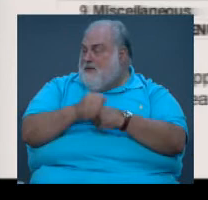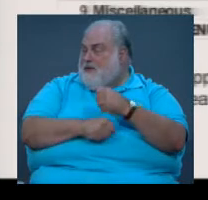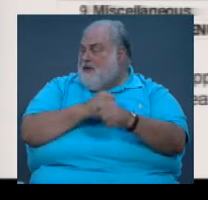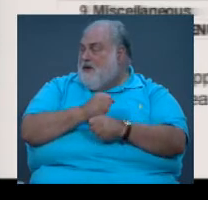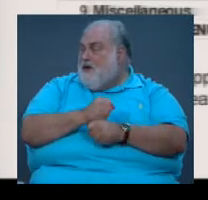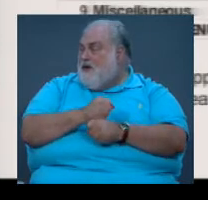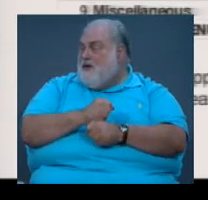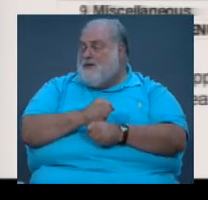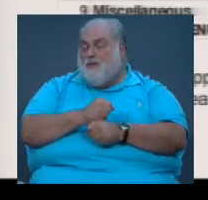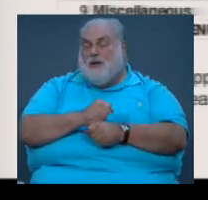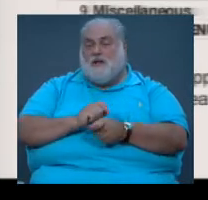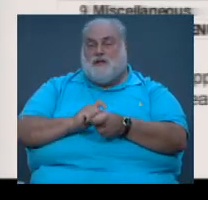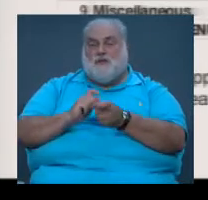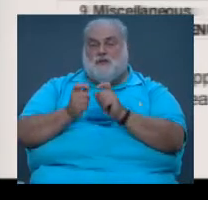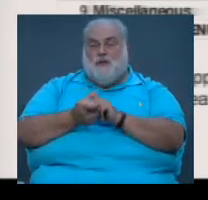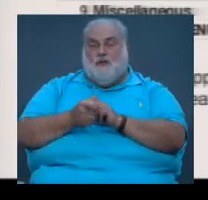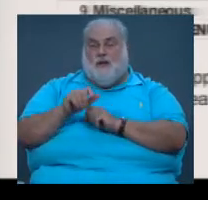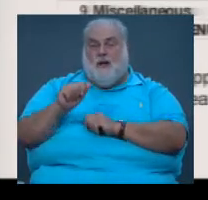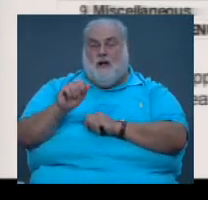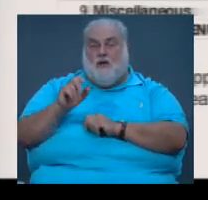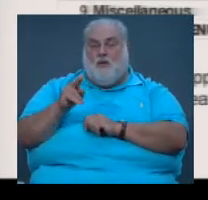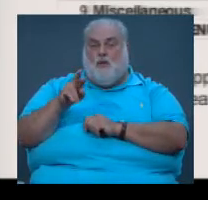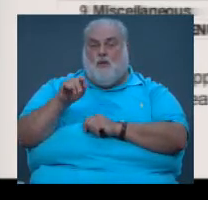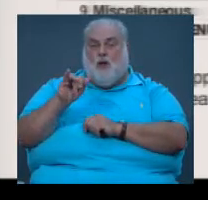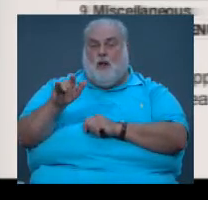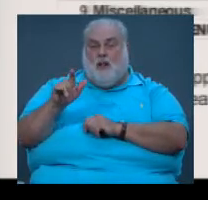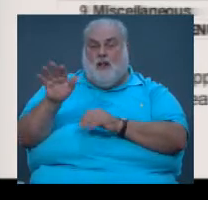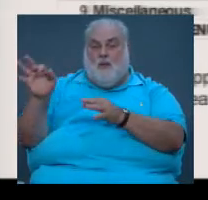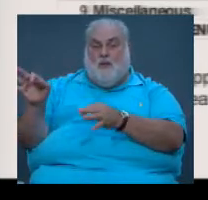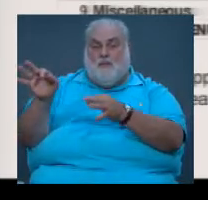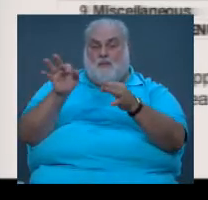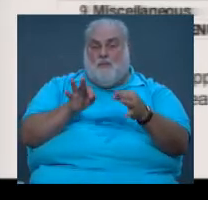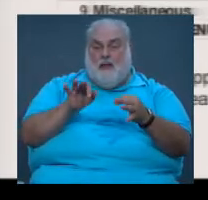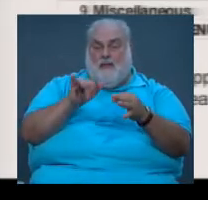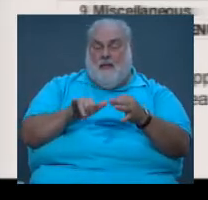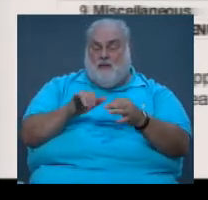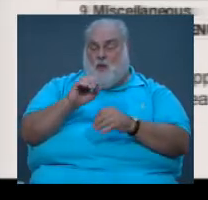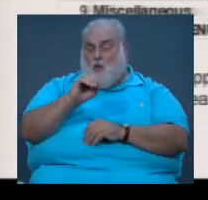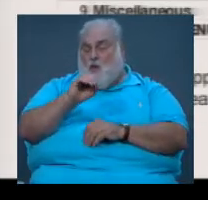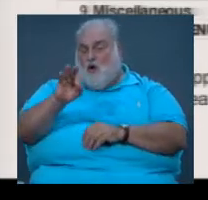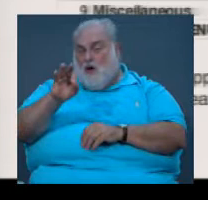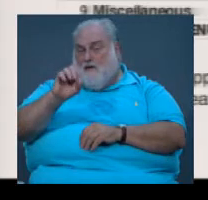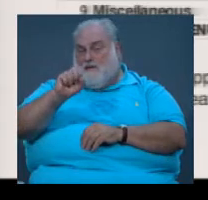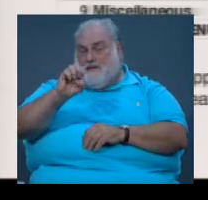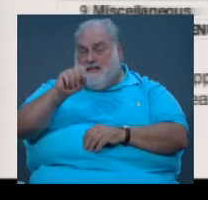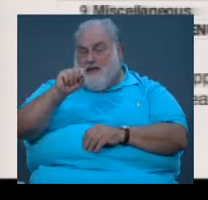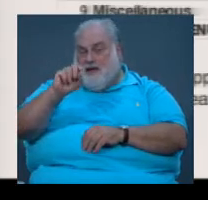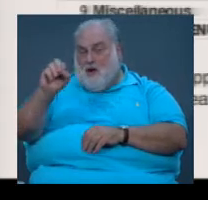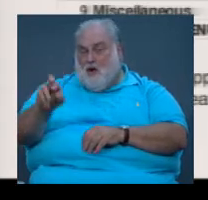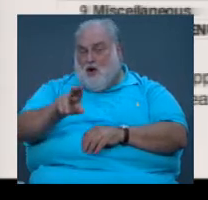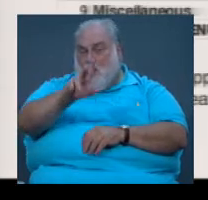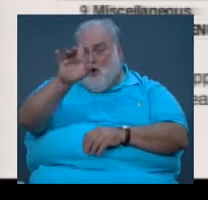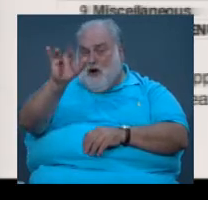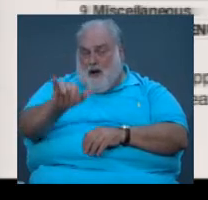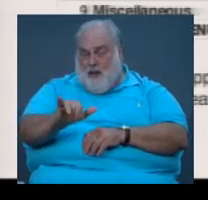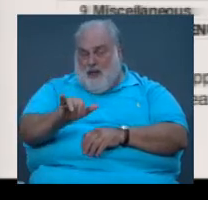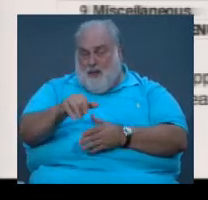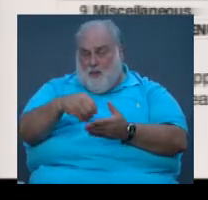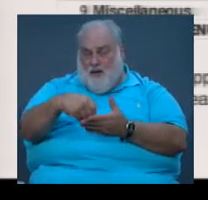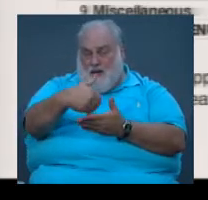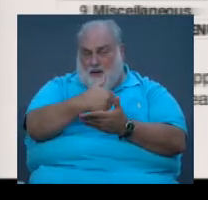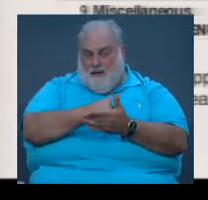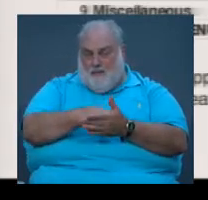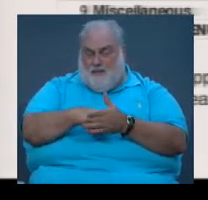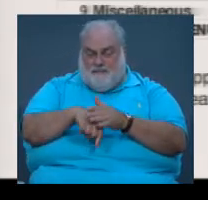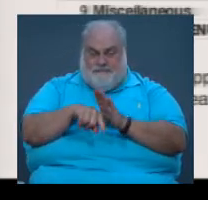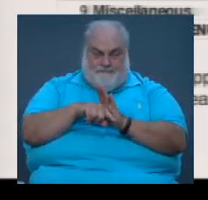that that accrual that pulls that revenue back, and that offsets early revenues to create a negative. This is